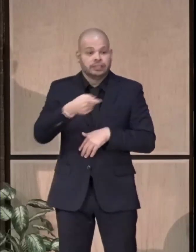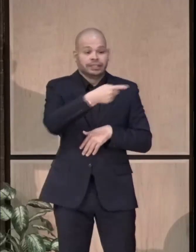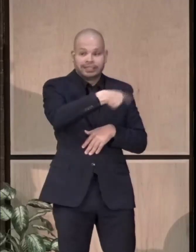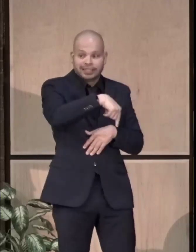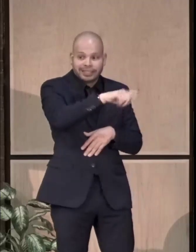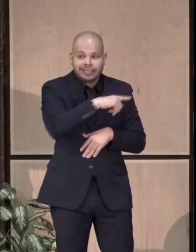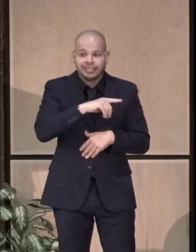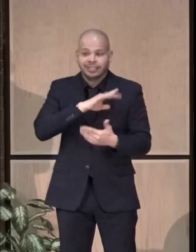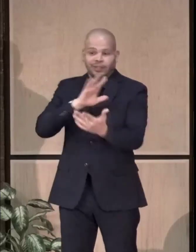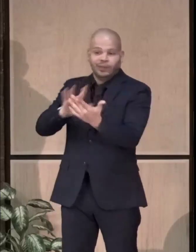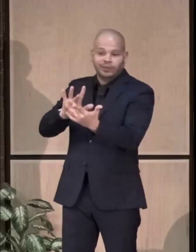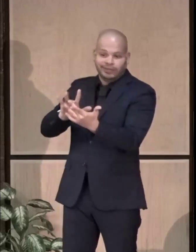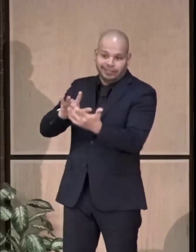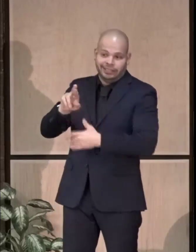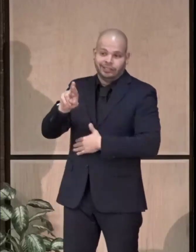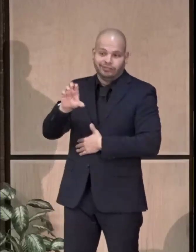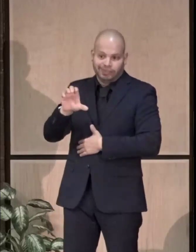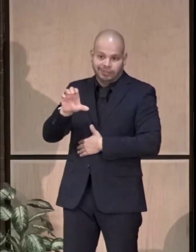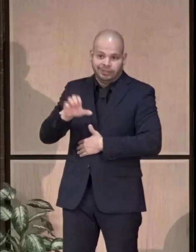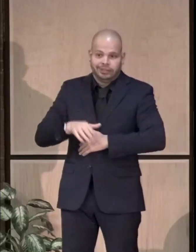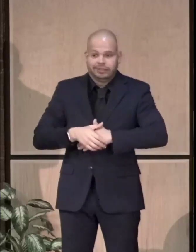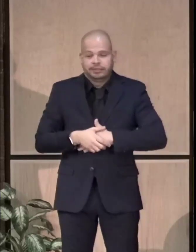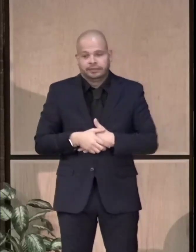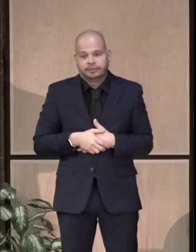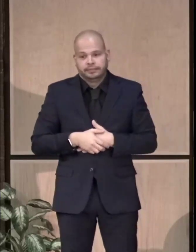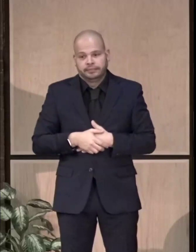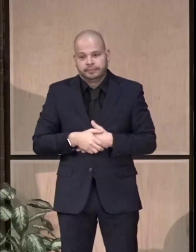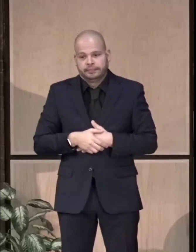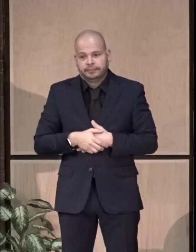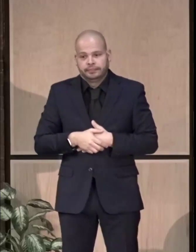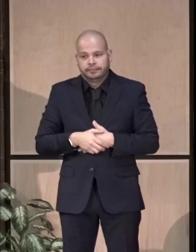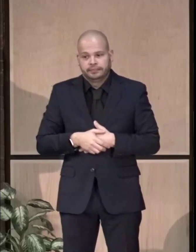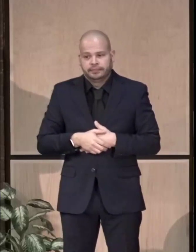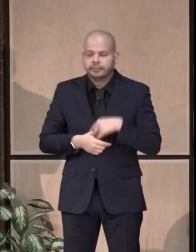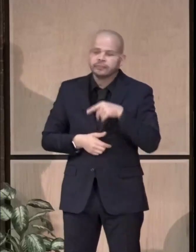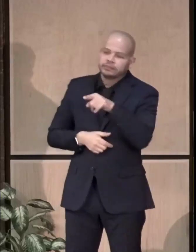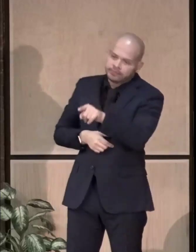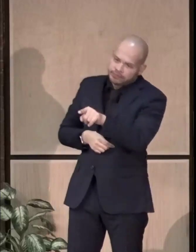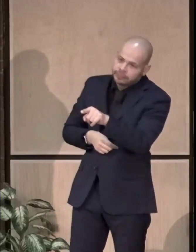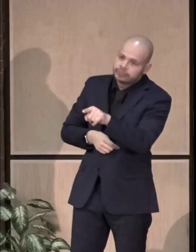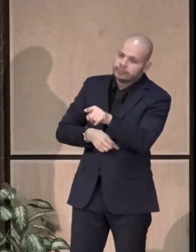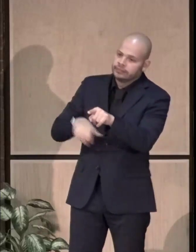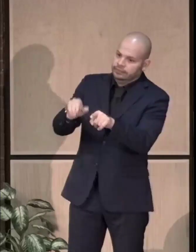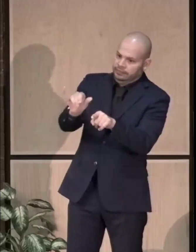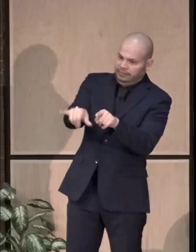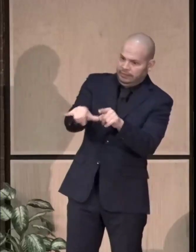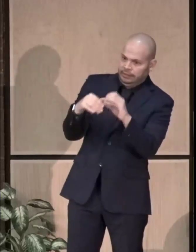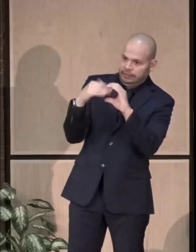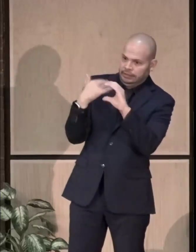Okay. So you didn't see this, you didn't open up this document until October?